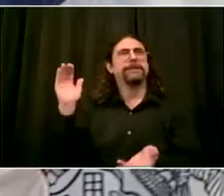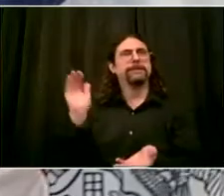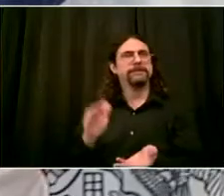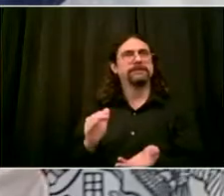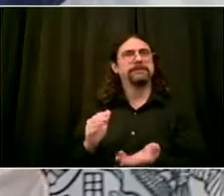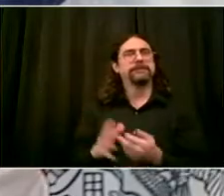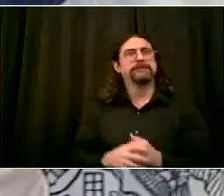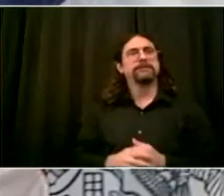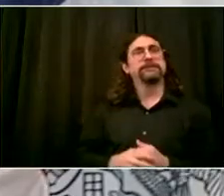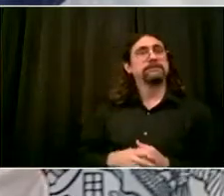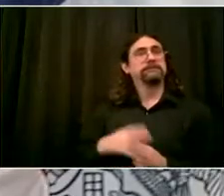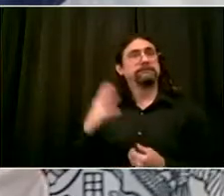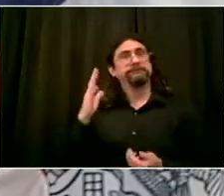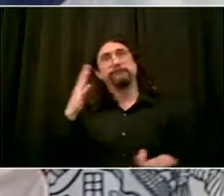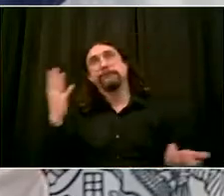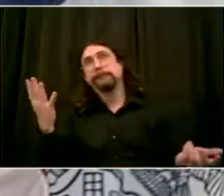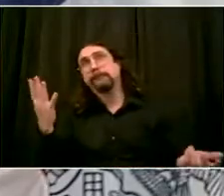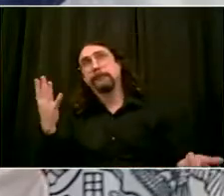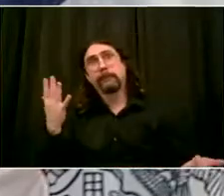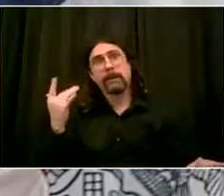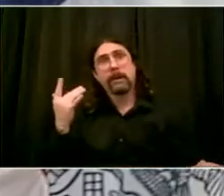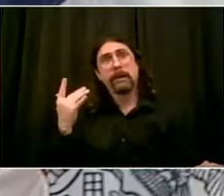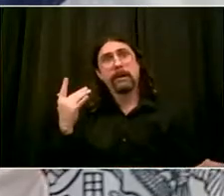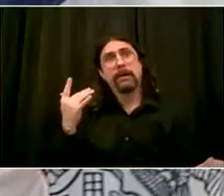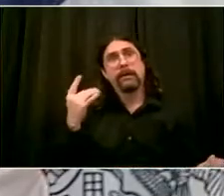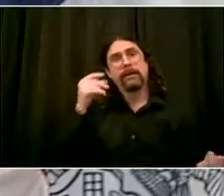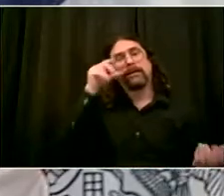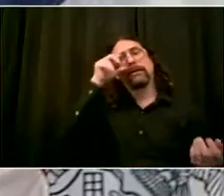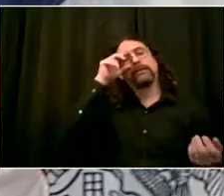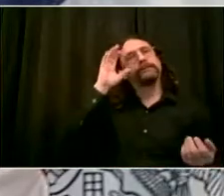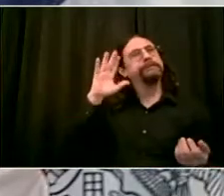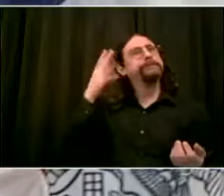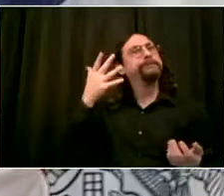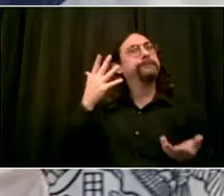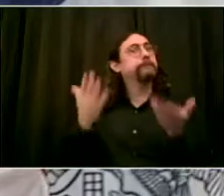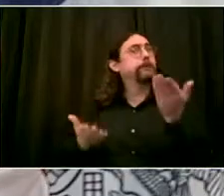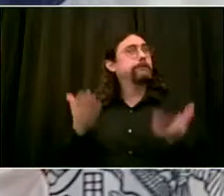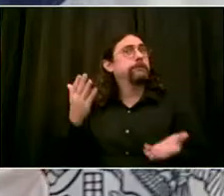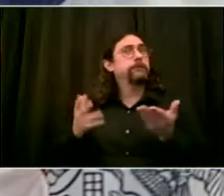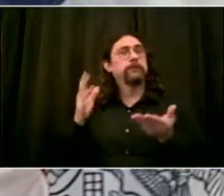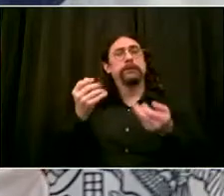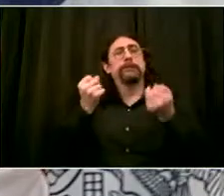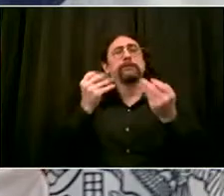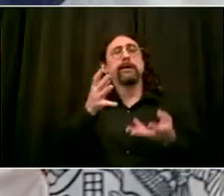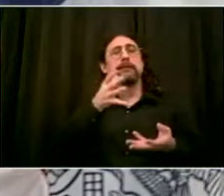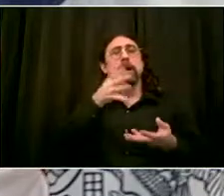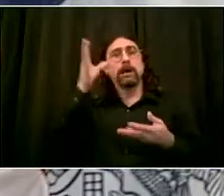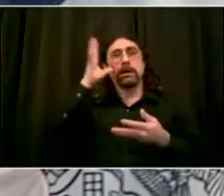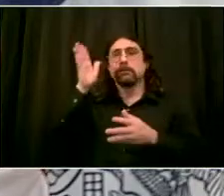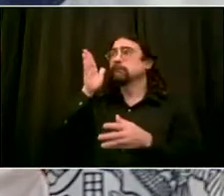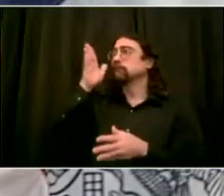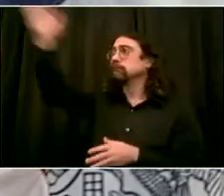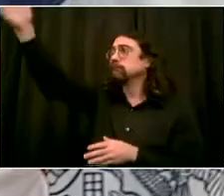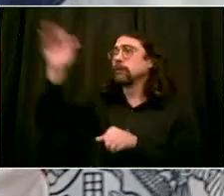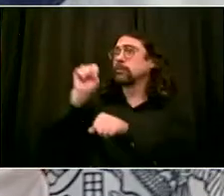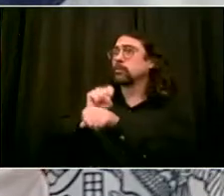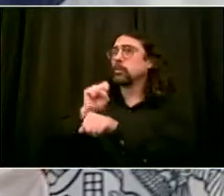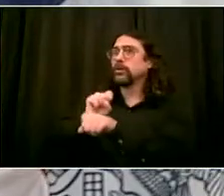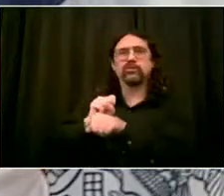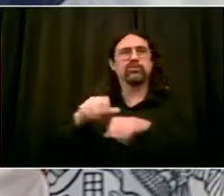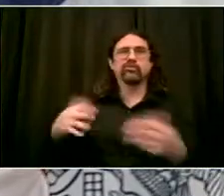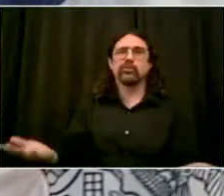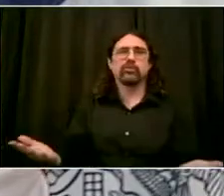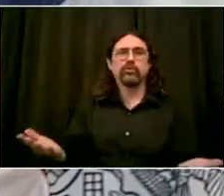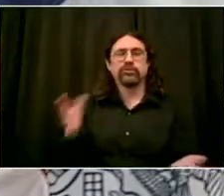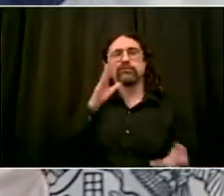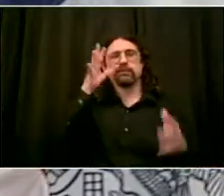home for that reason I think for many families there's been a decision to keep their kids close rather